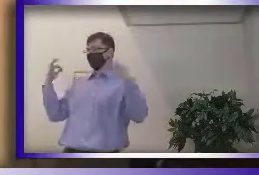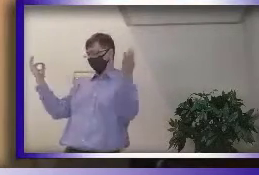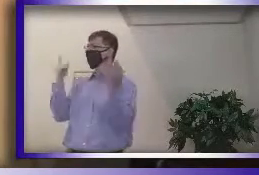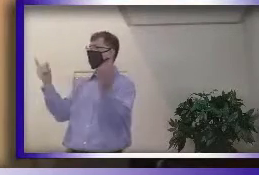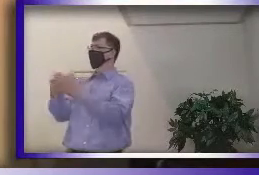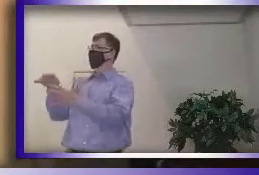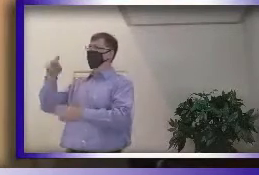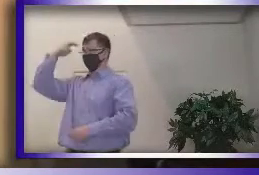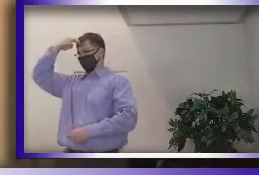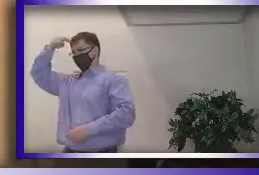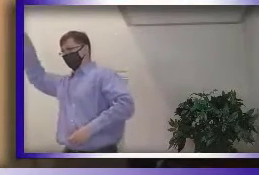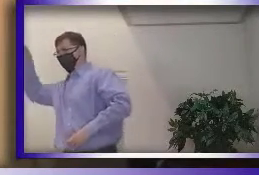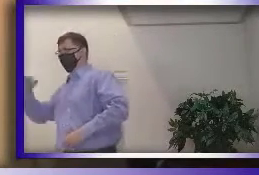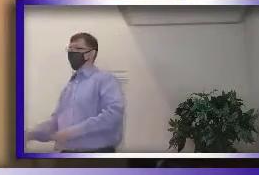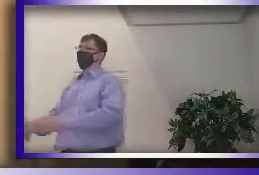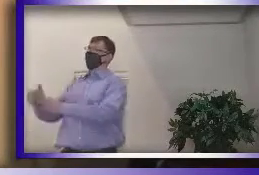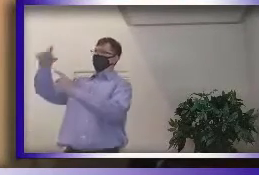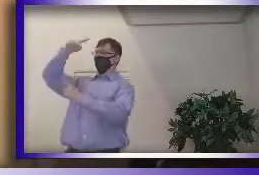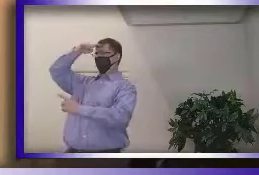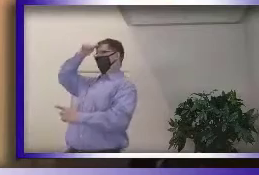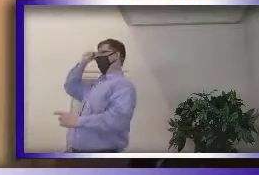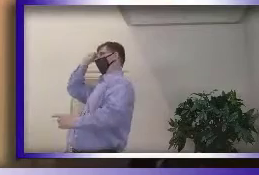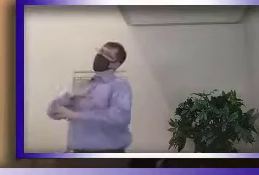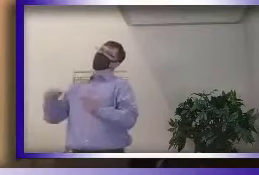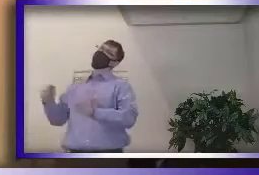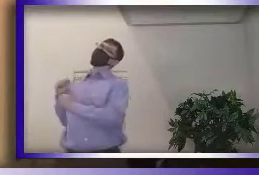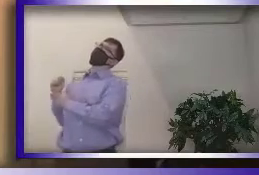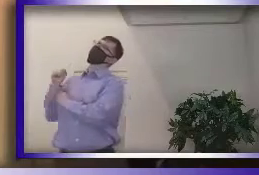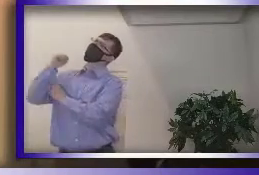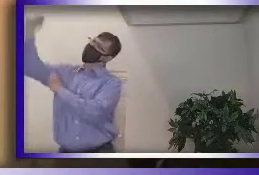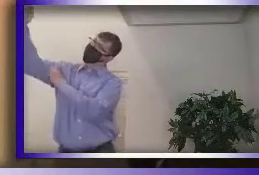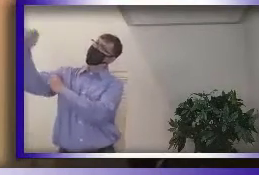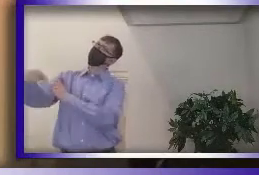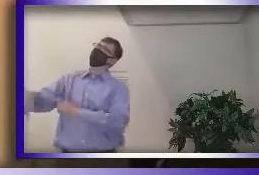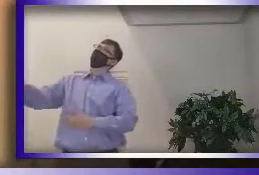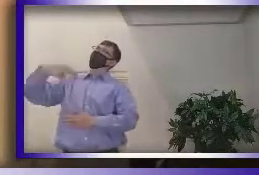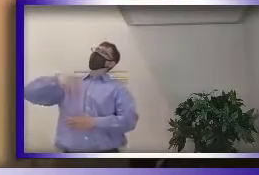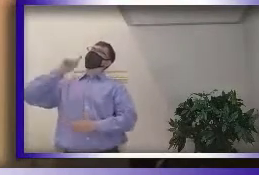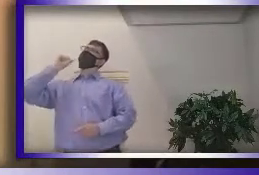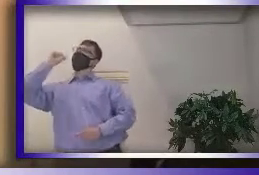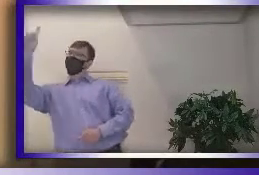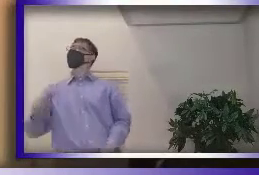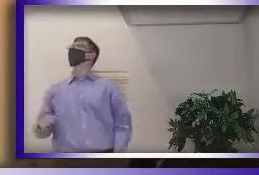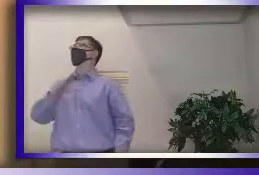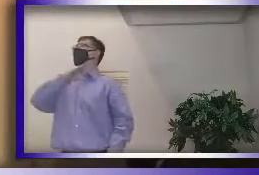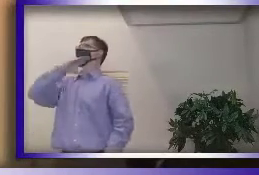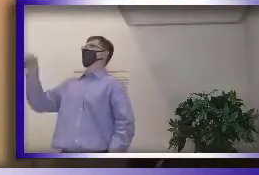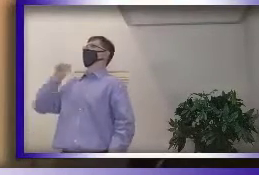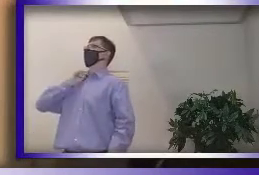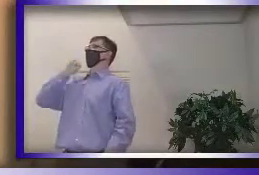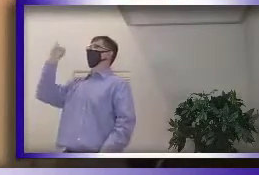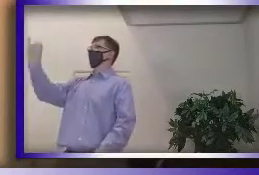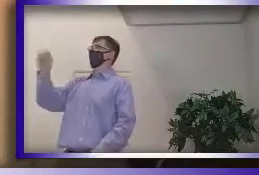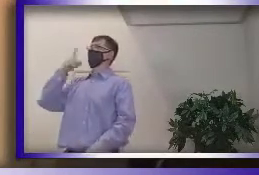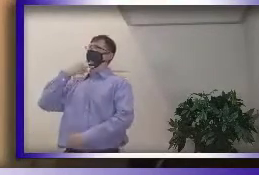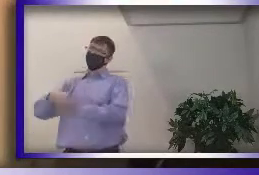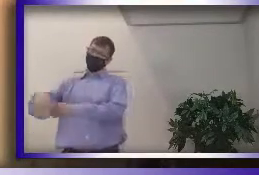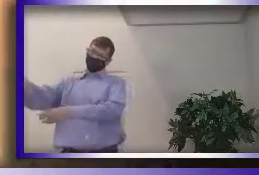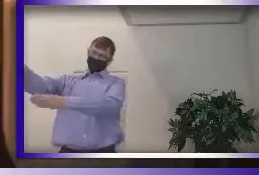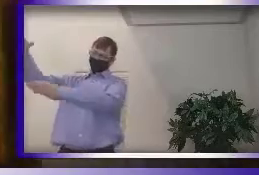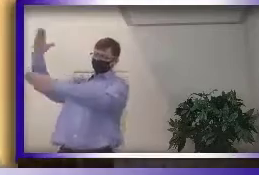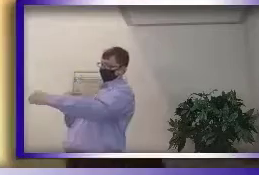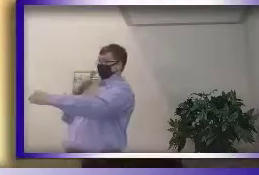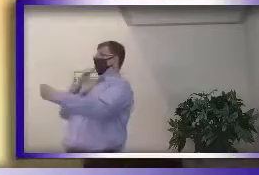And then there's a few generations after that one, their students, who have witnessed it in the master teacher